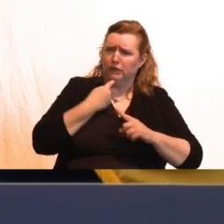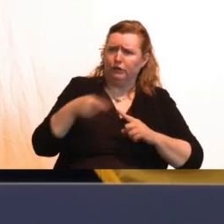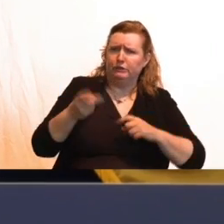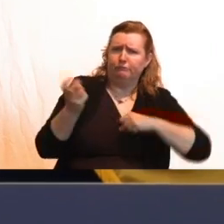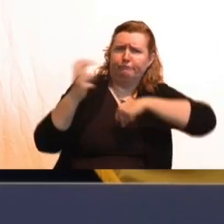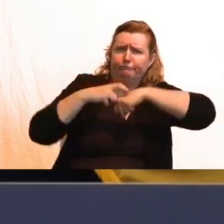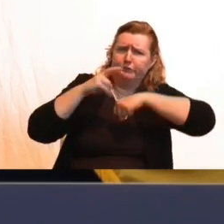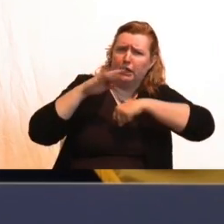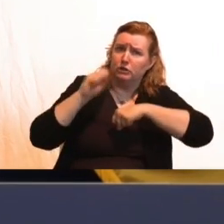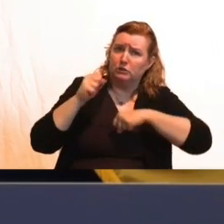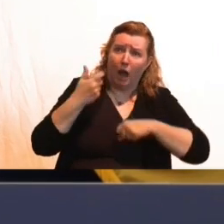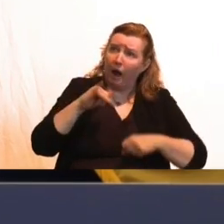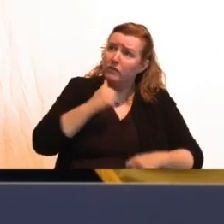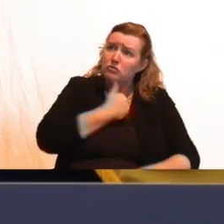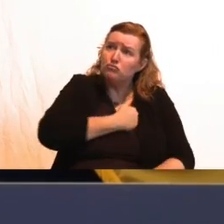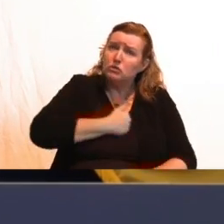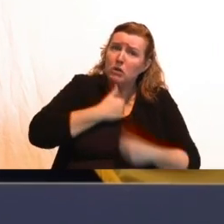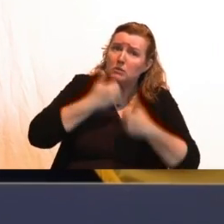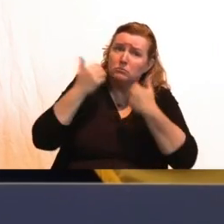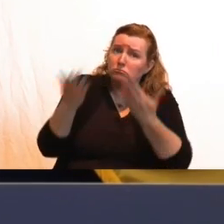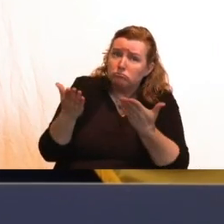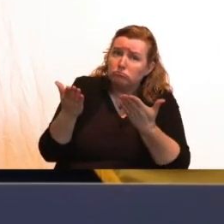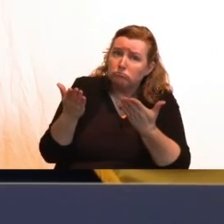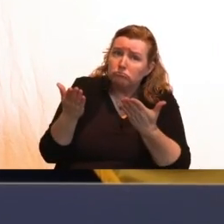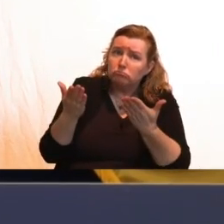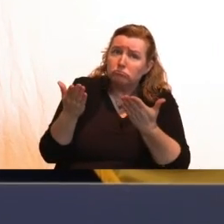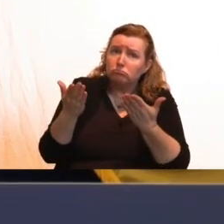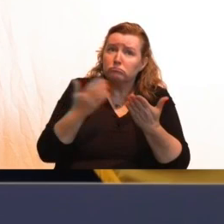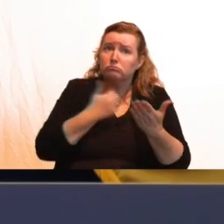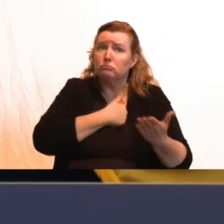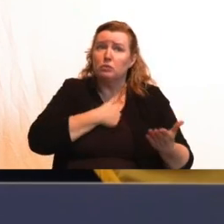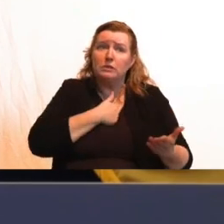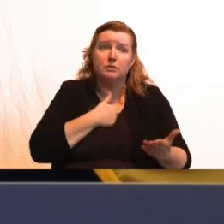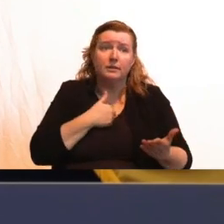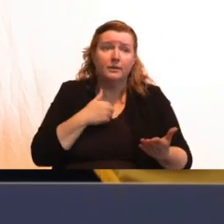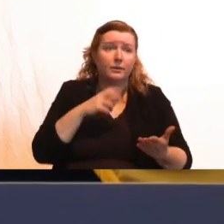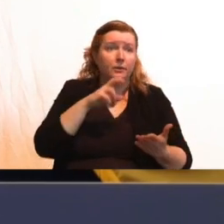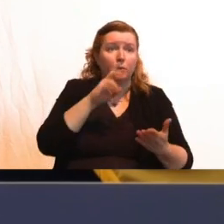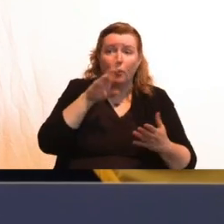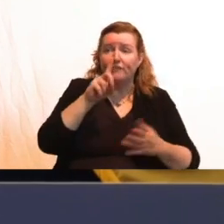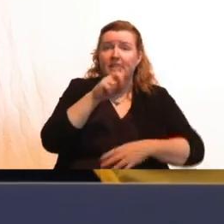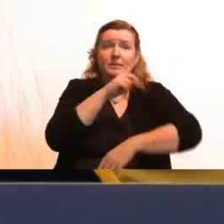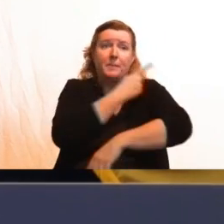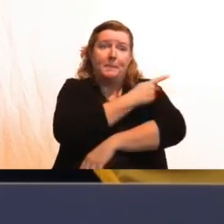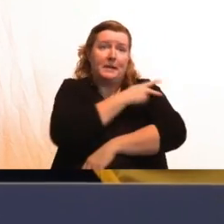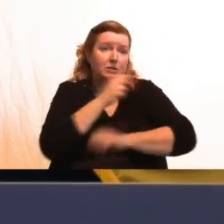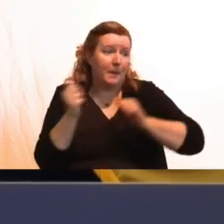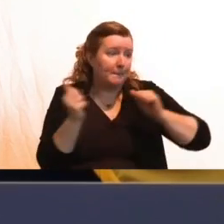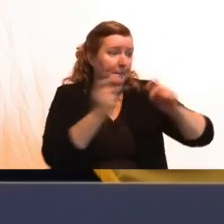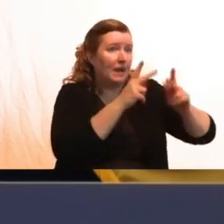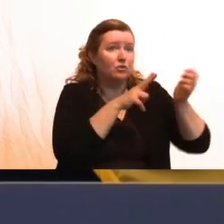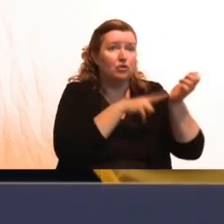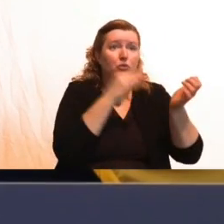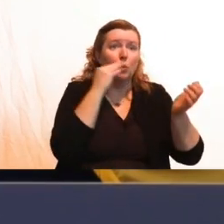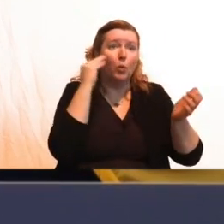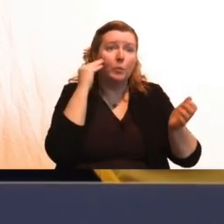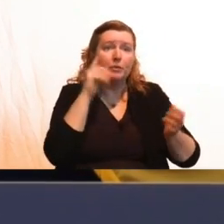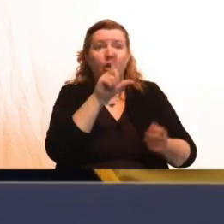nursing homes, sending thousands of them to their deaths? Do you regret the failures in the unemployment I got your system? question, Alex. Thank